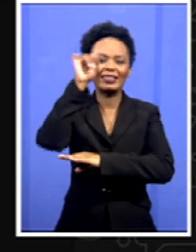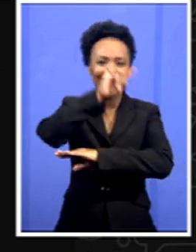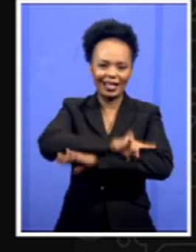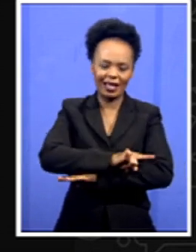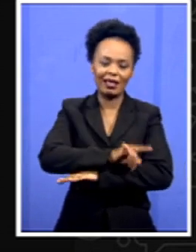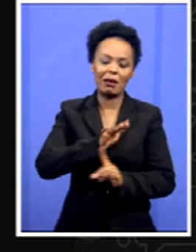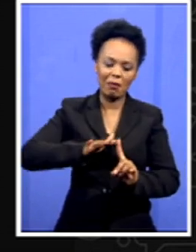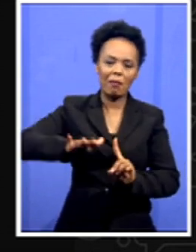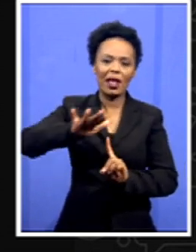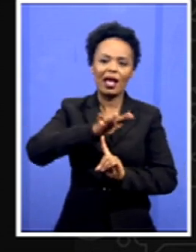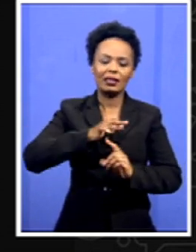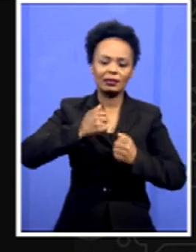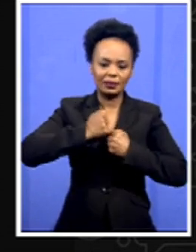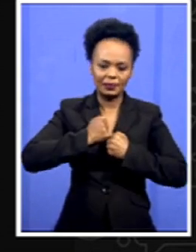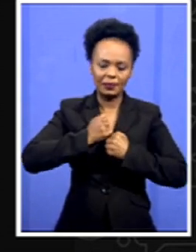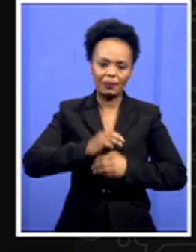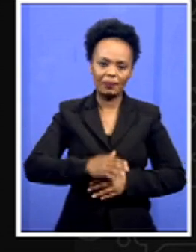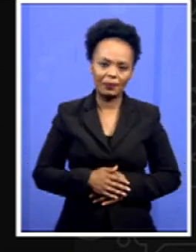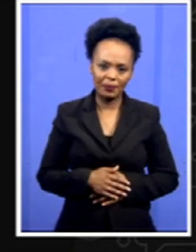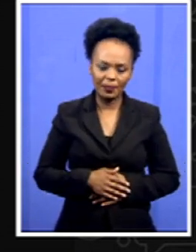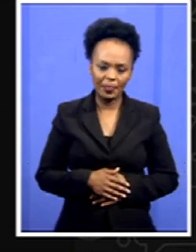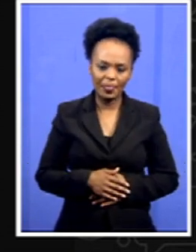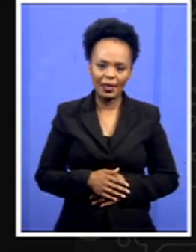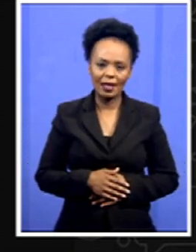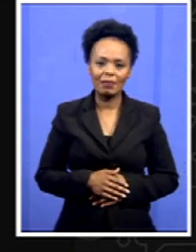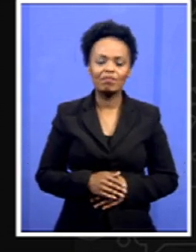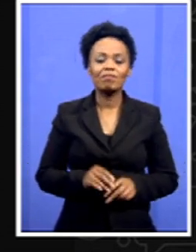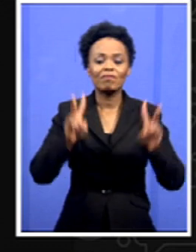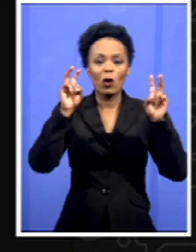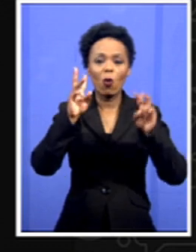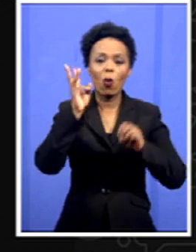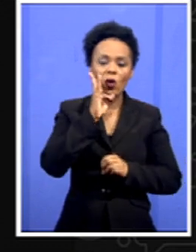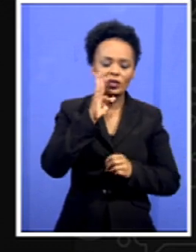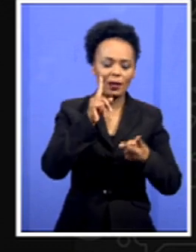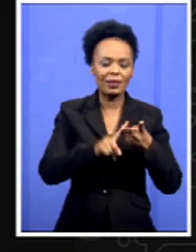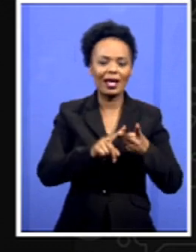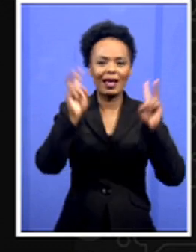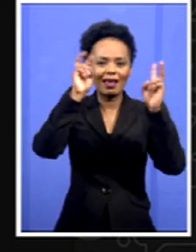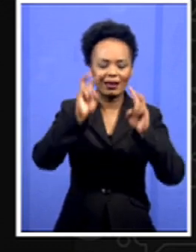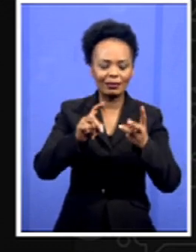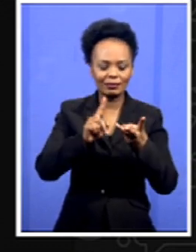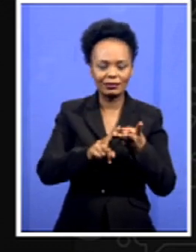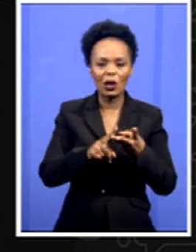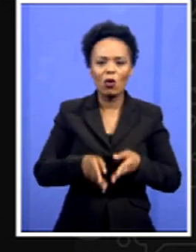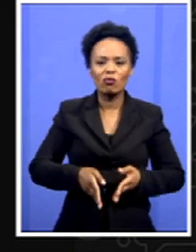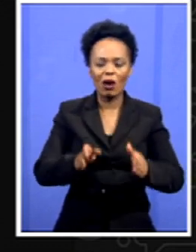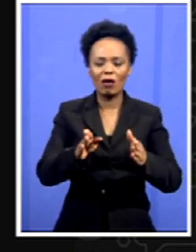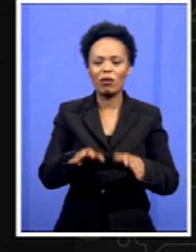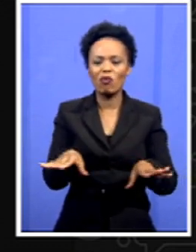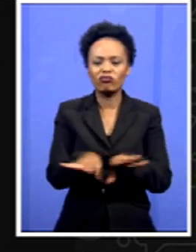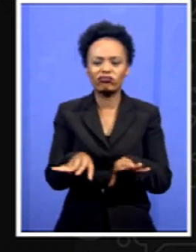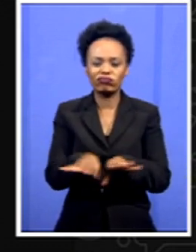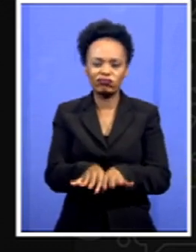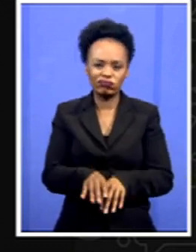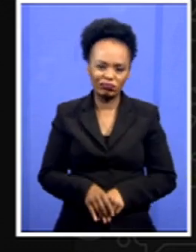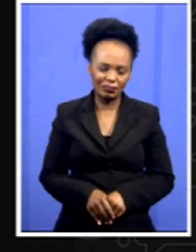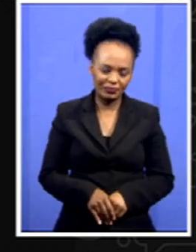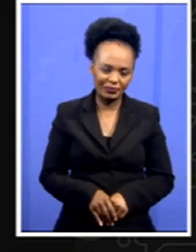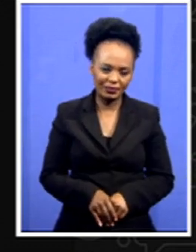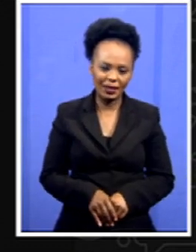our area. With regard to water, lights, roads, pollution, etc.